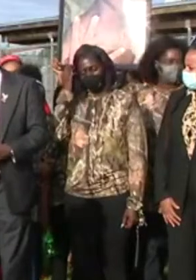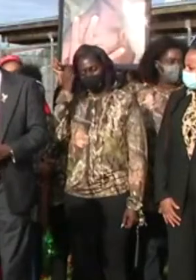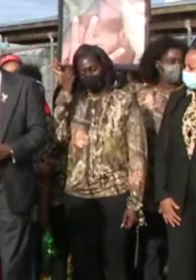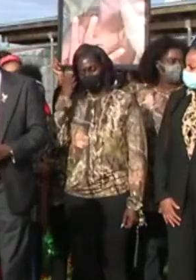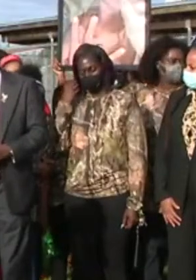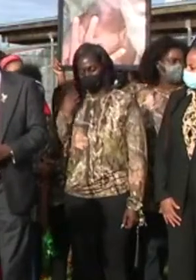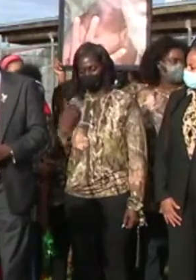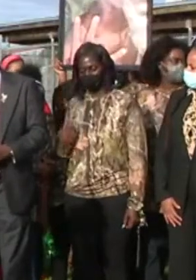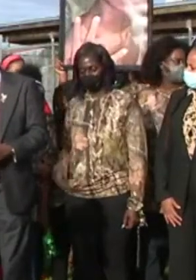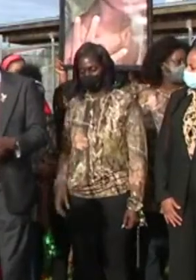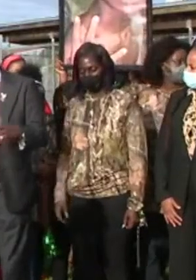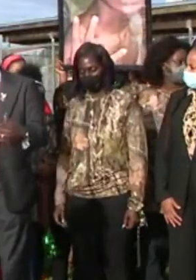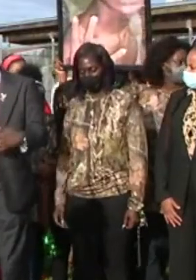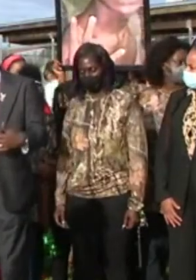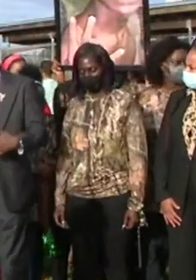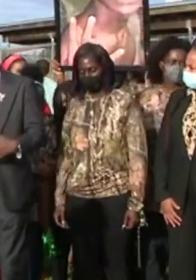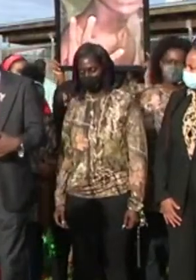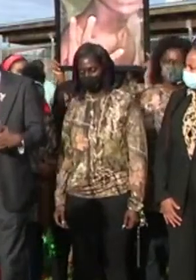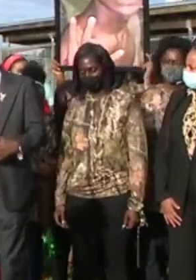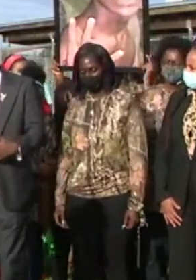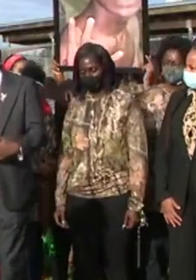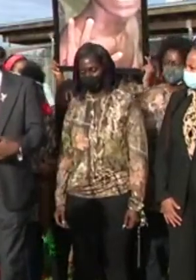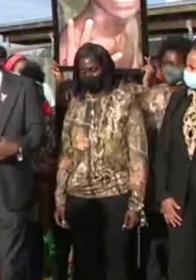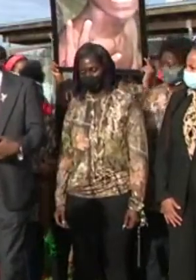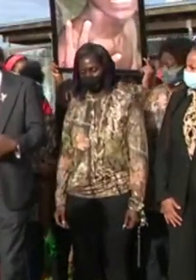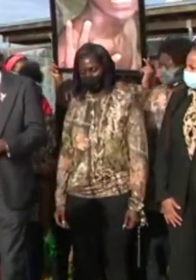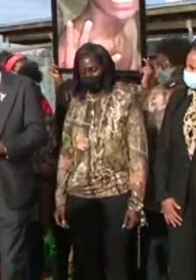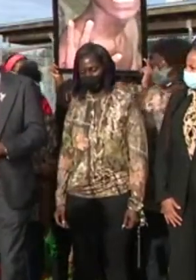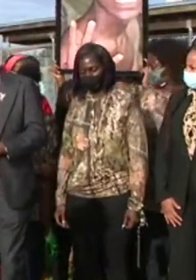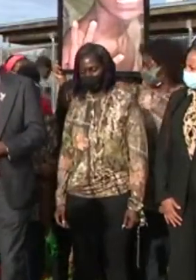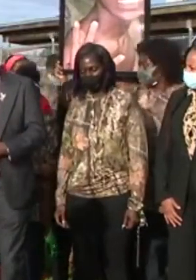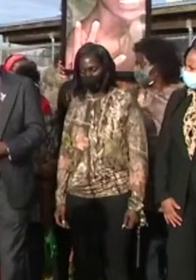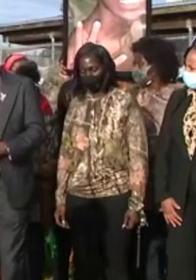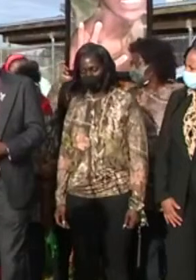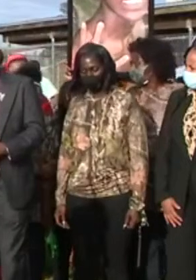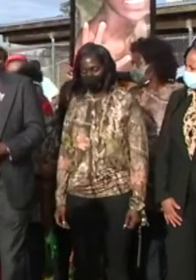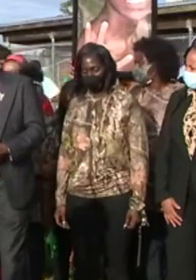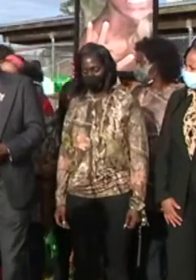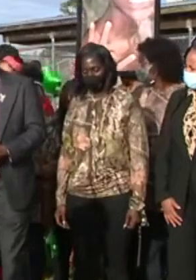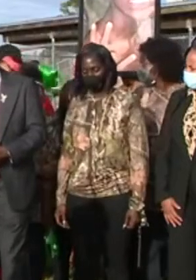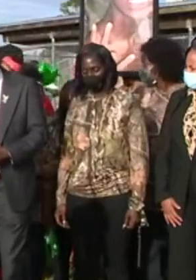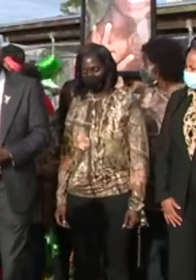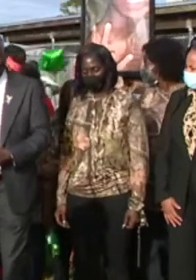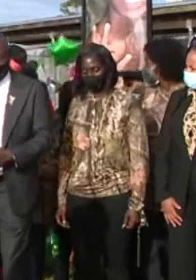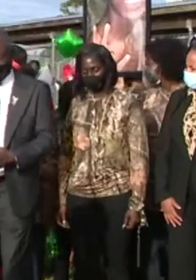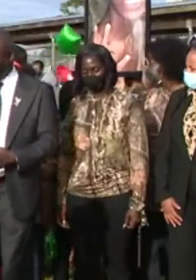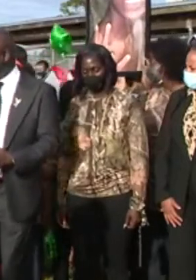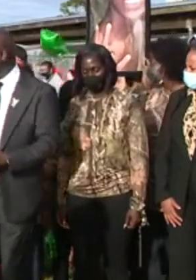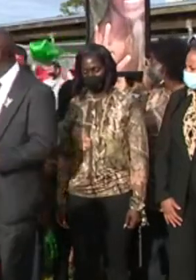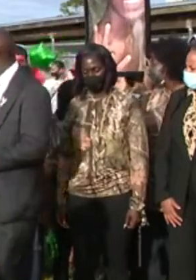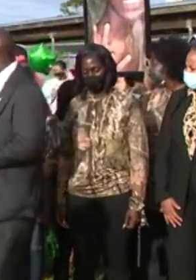be uh socially distanced we'll try to stay back uh as much as we